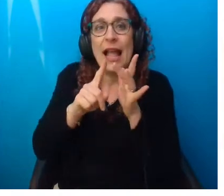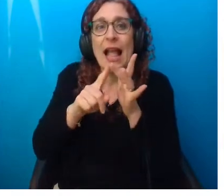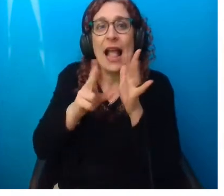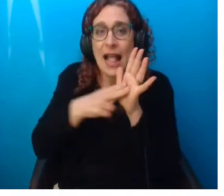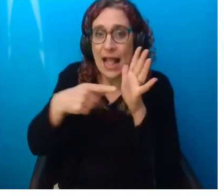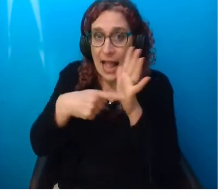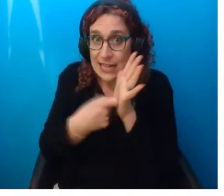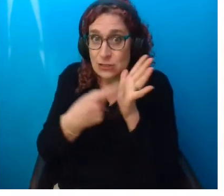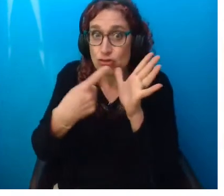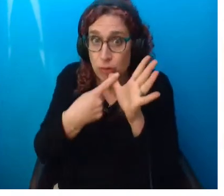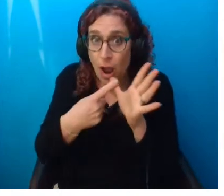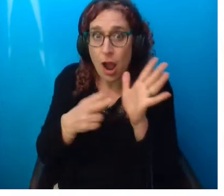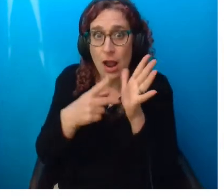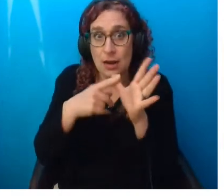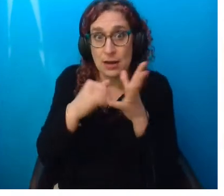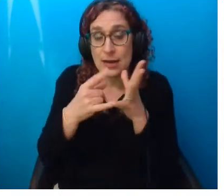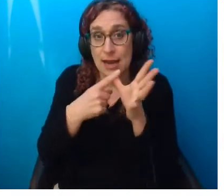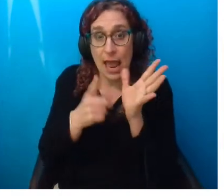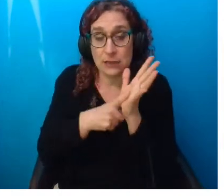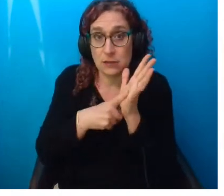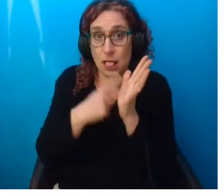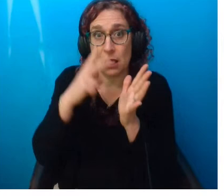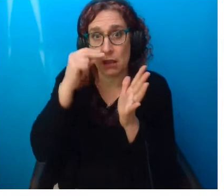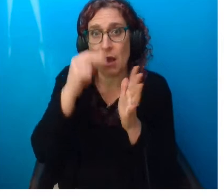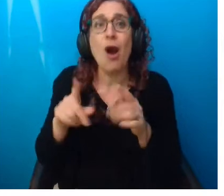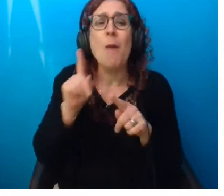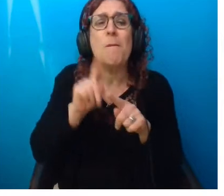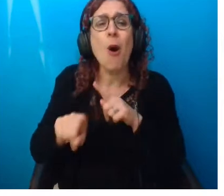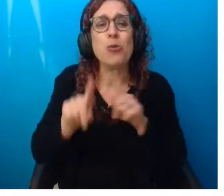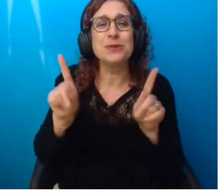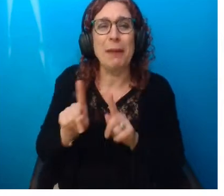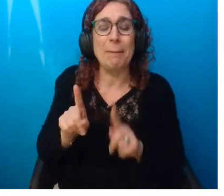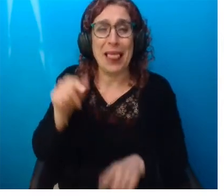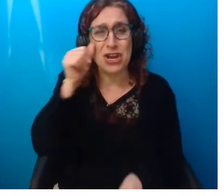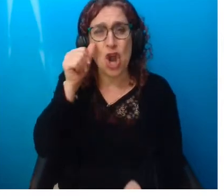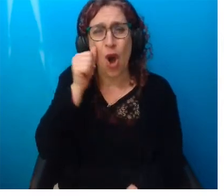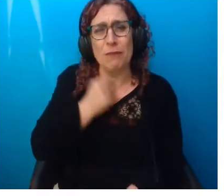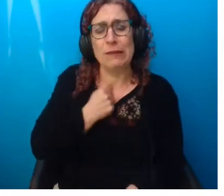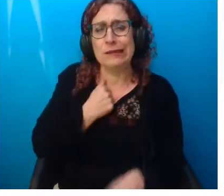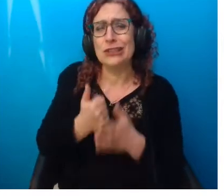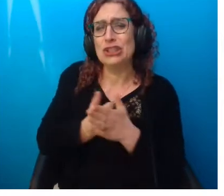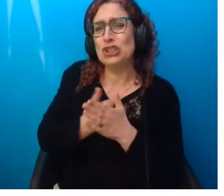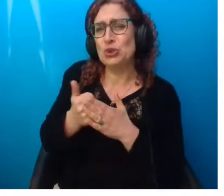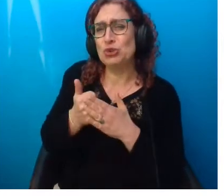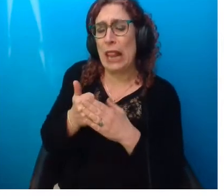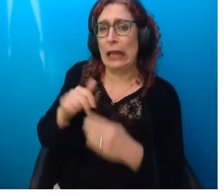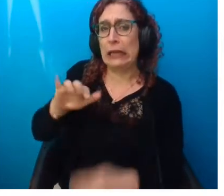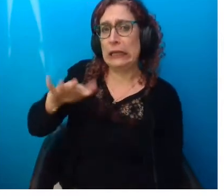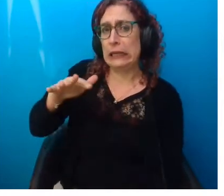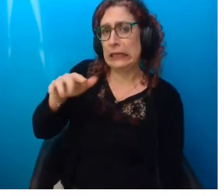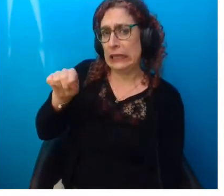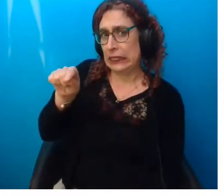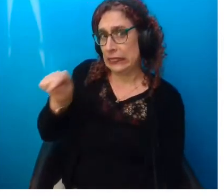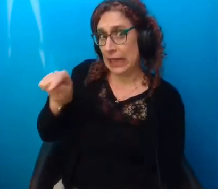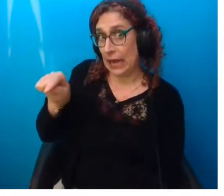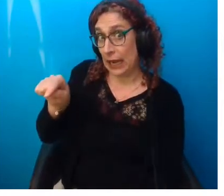I would start them. People usually know when their symptoms tend to start, and I would start them about a couple